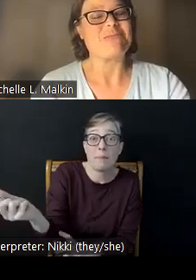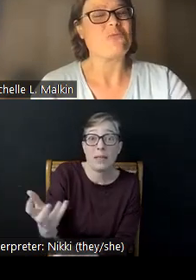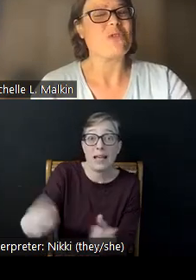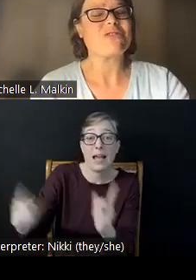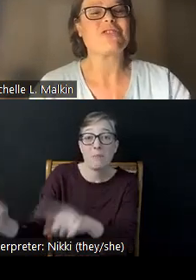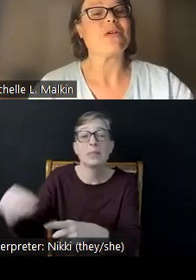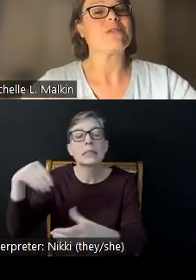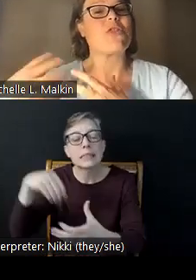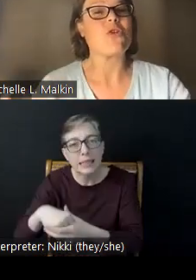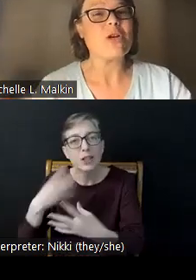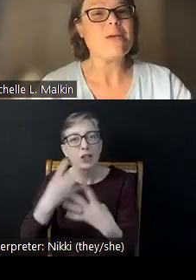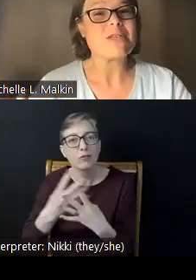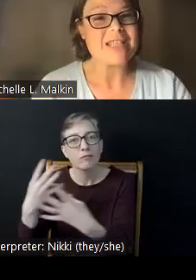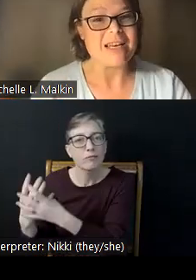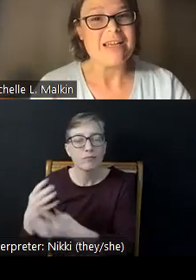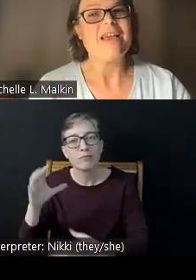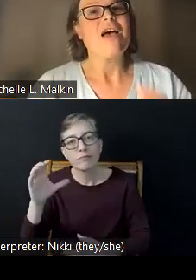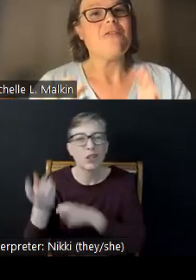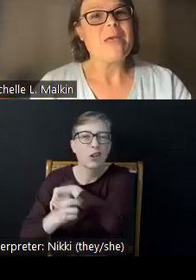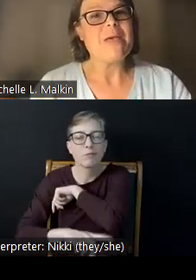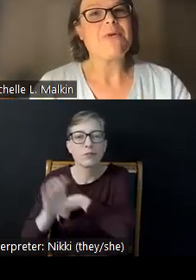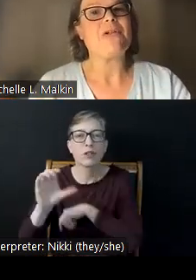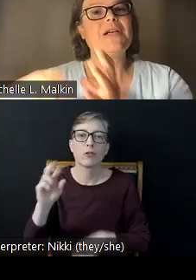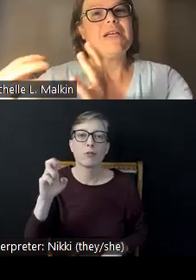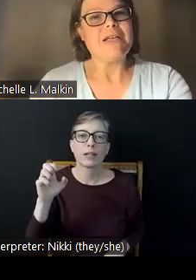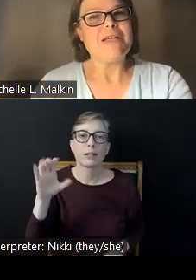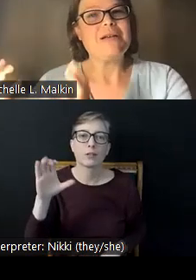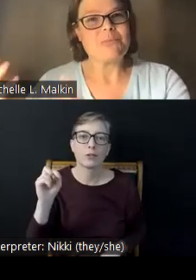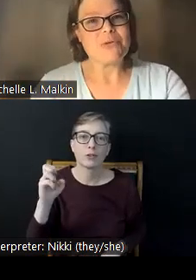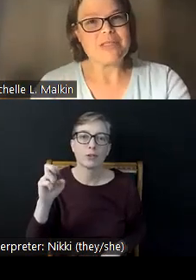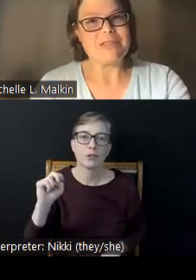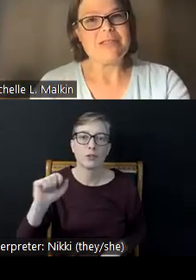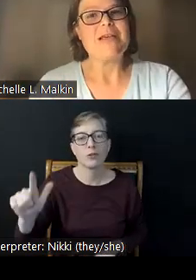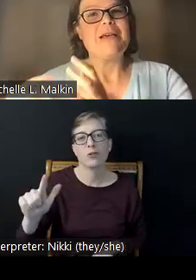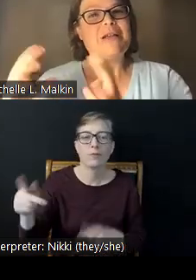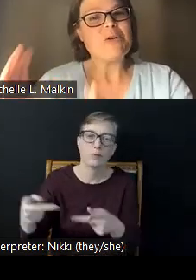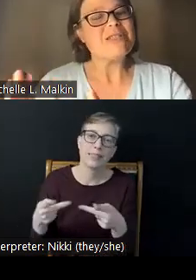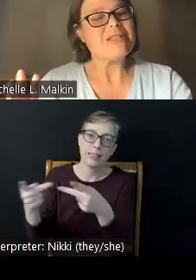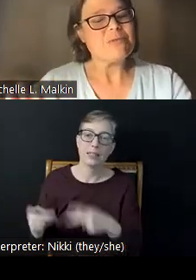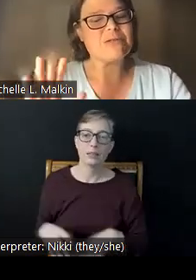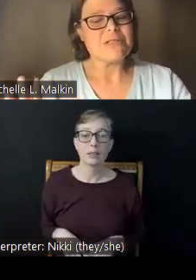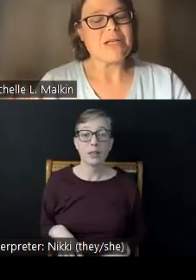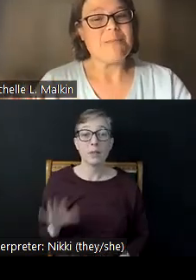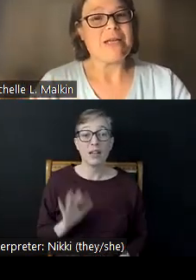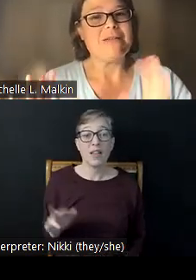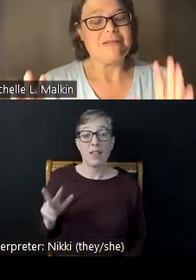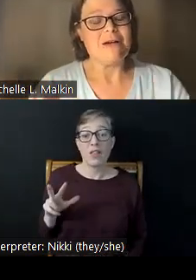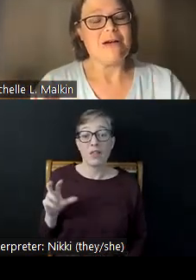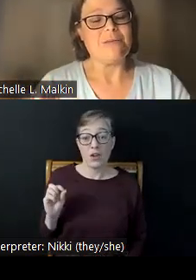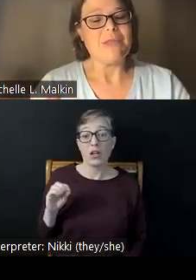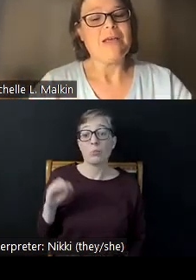facilities. Research has shown up to 30% of people in prisons, and most of this research is done on